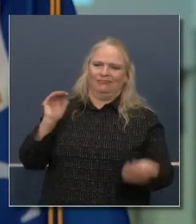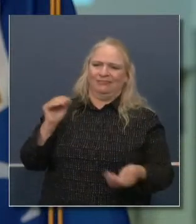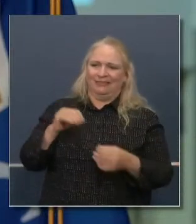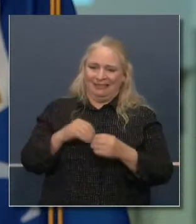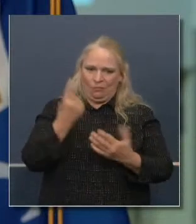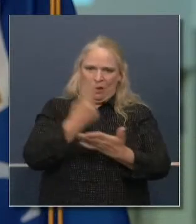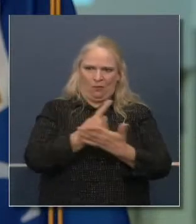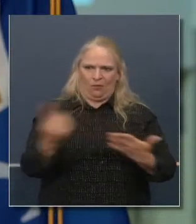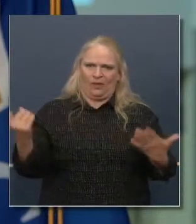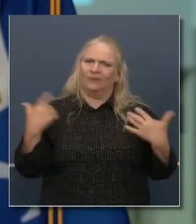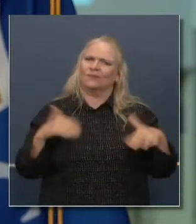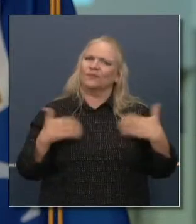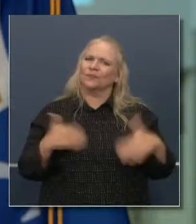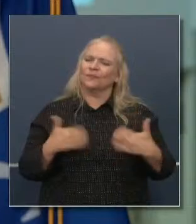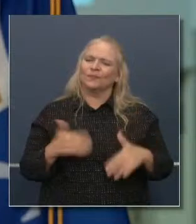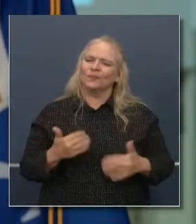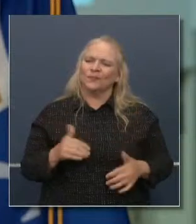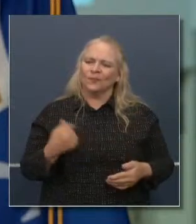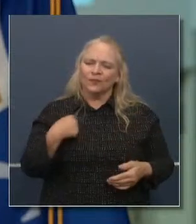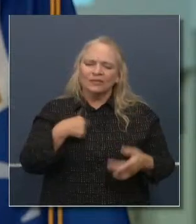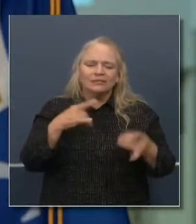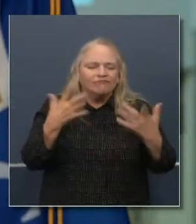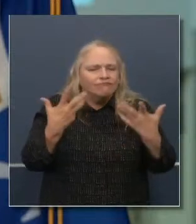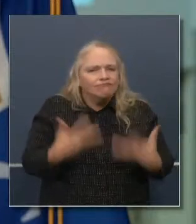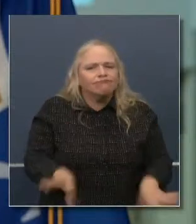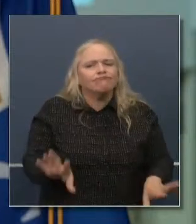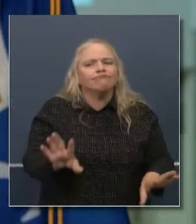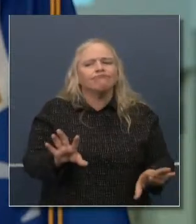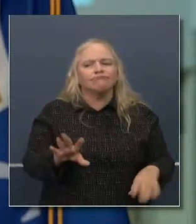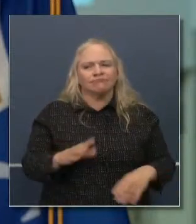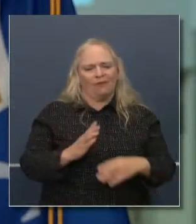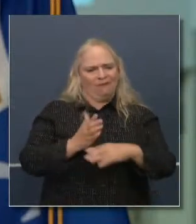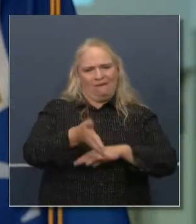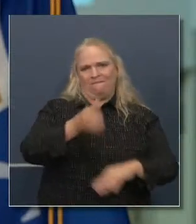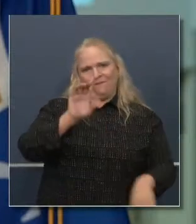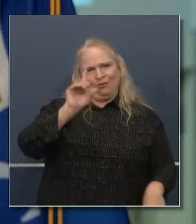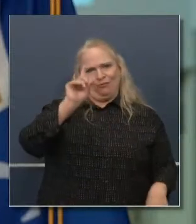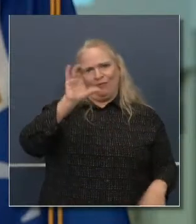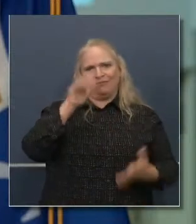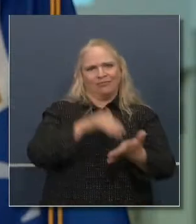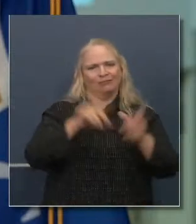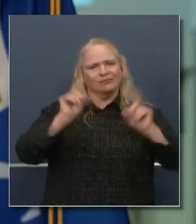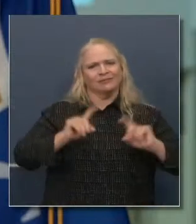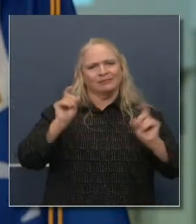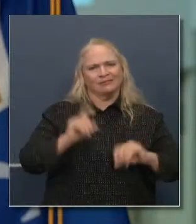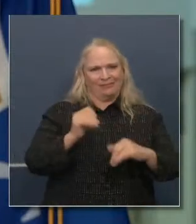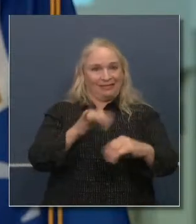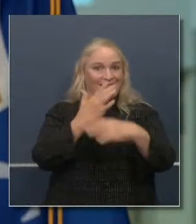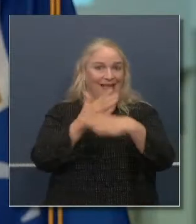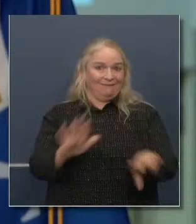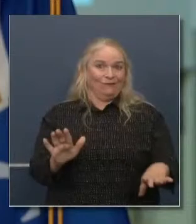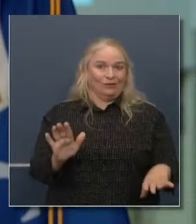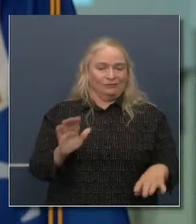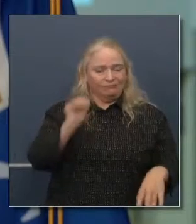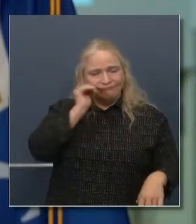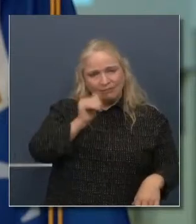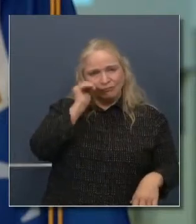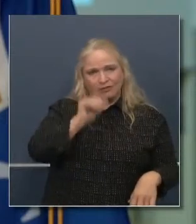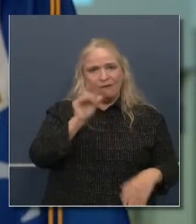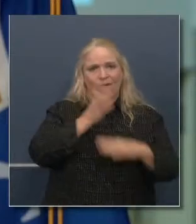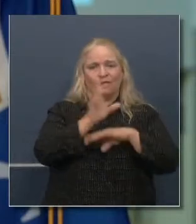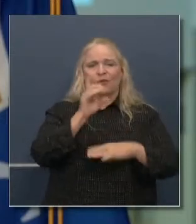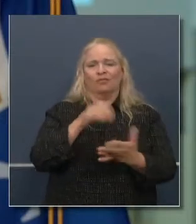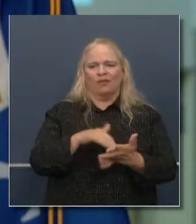at the beginning of the presentation over 107,000 tests on average per day over the last